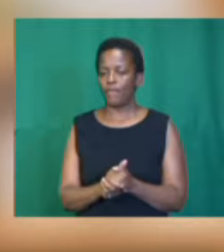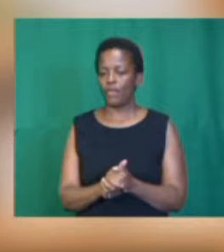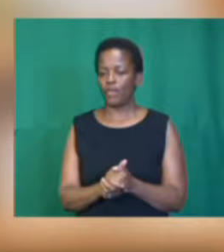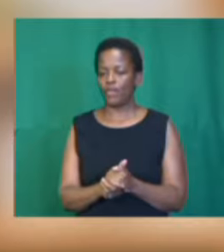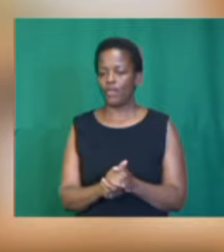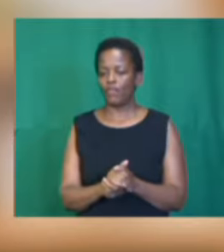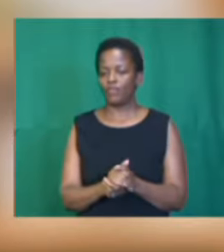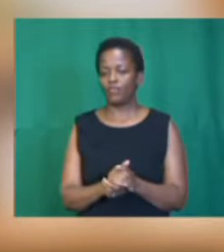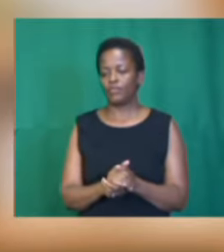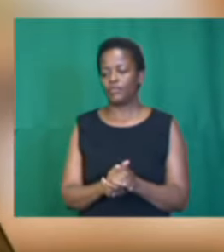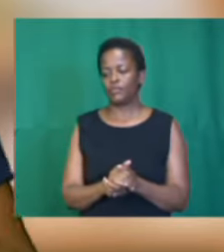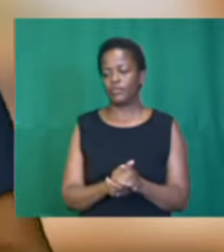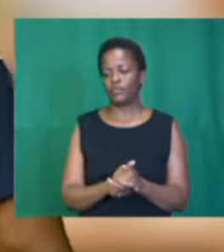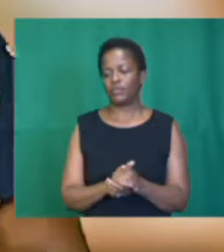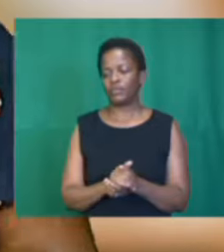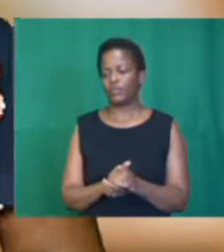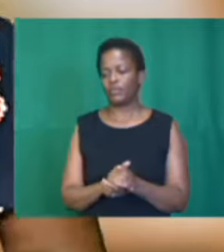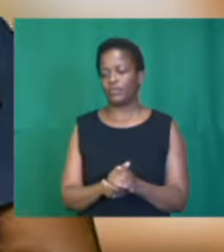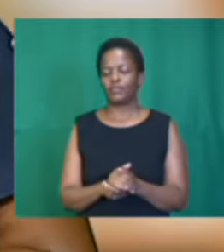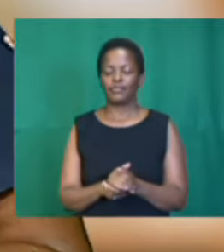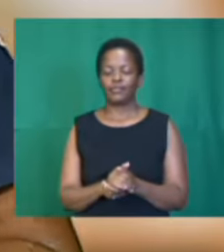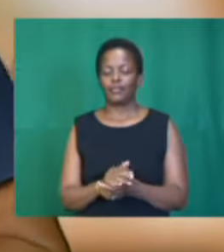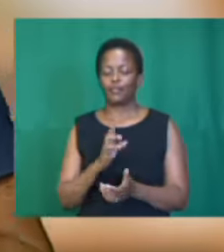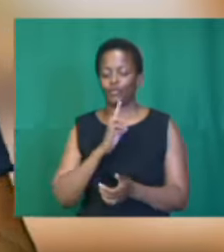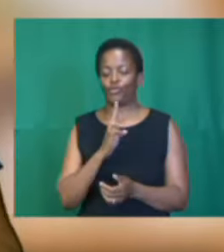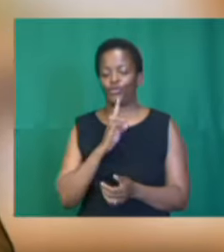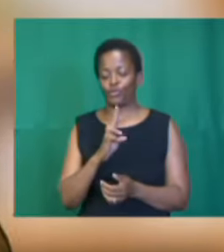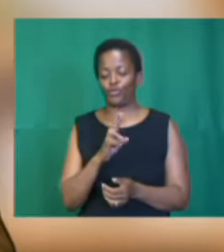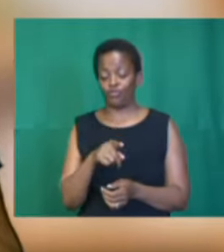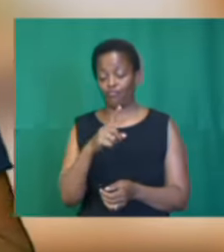I am sure you are going to get this one correct.